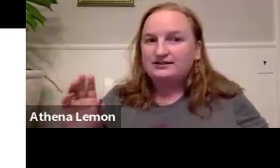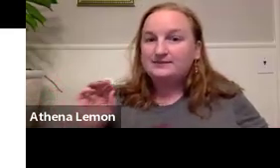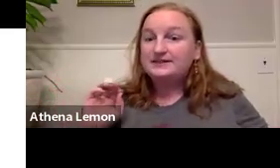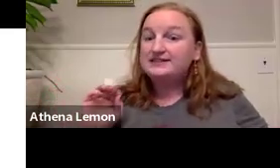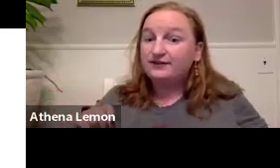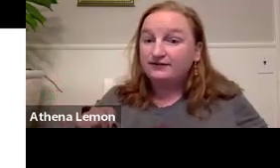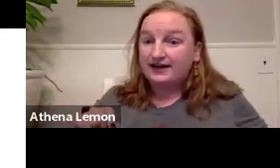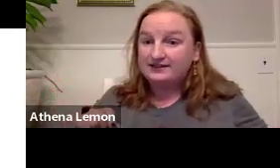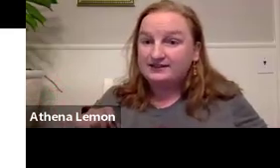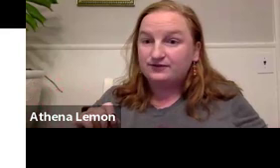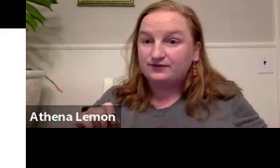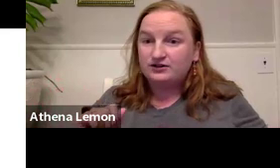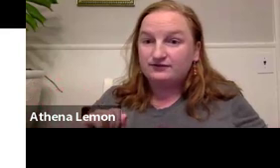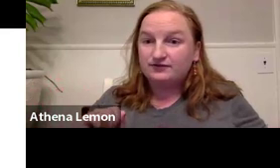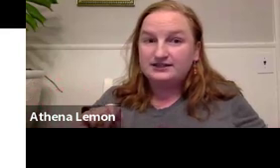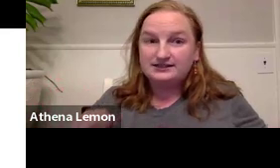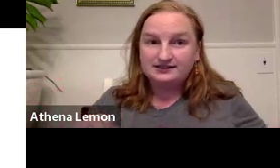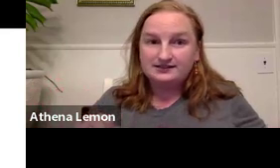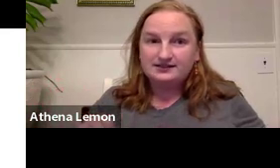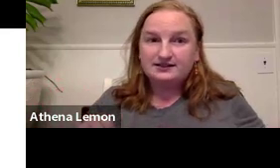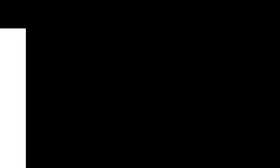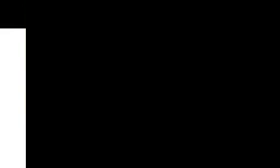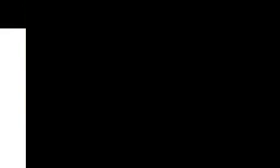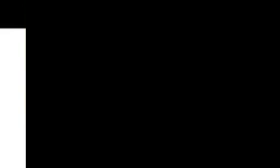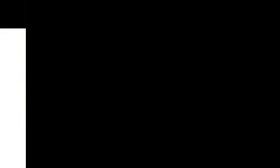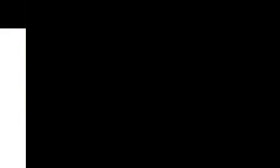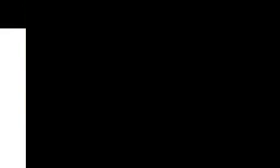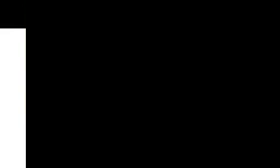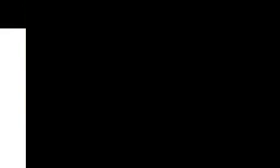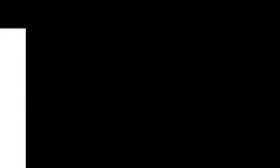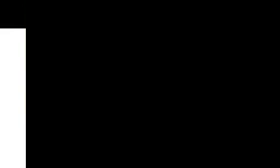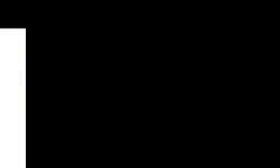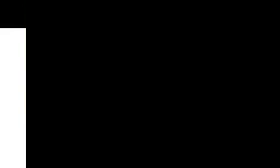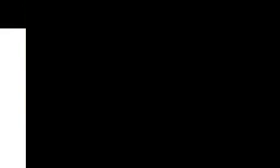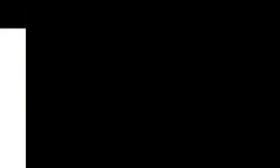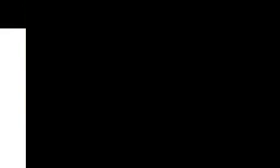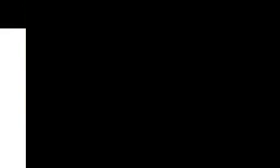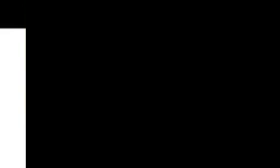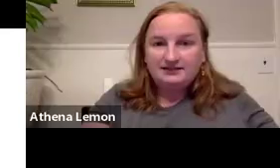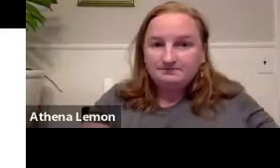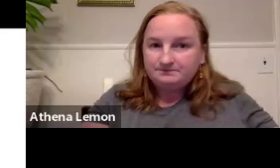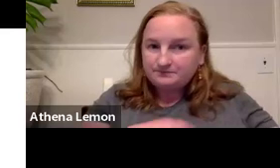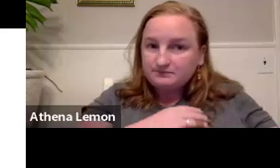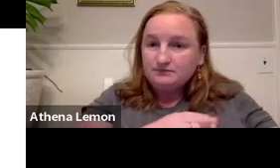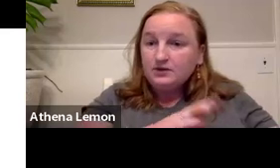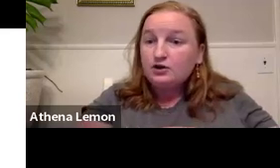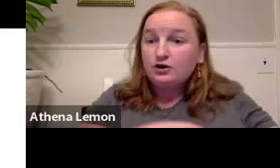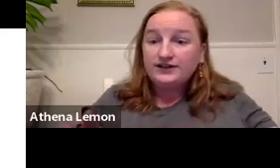about specific vaccines for our different diseases or different viruses. So